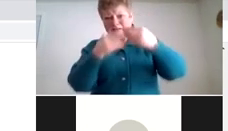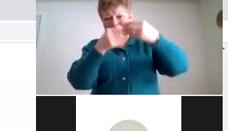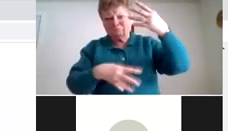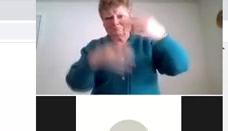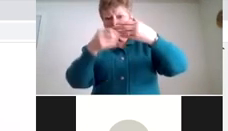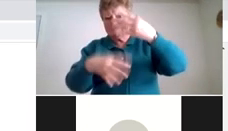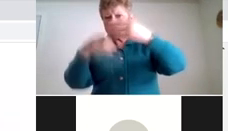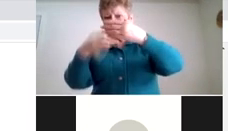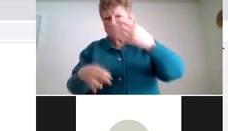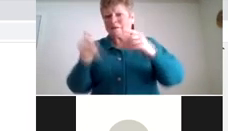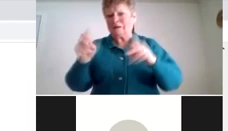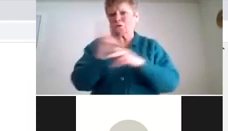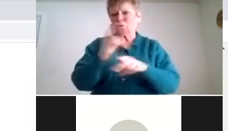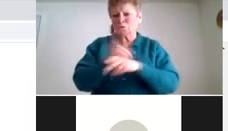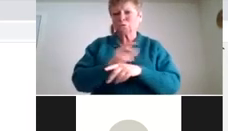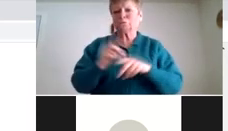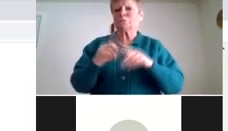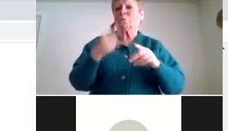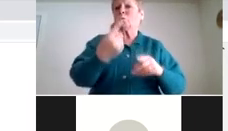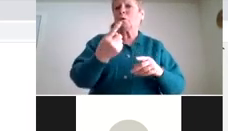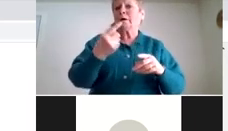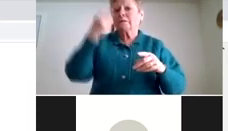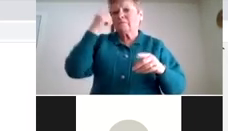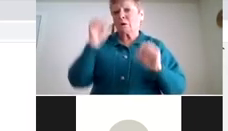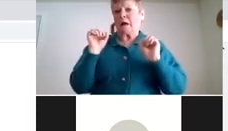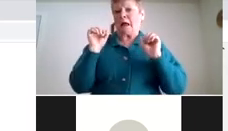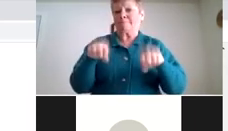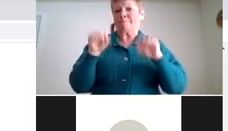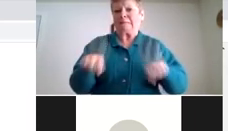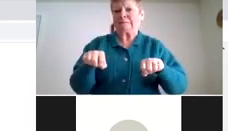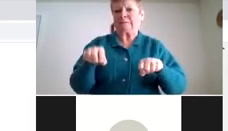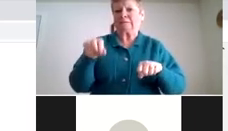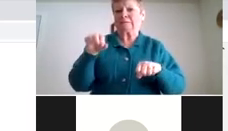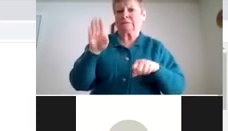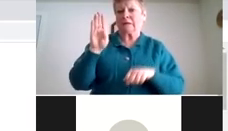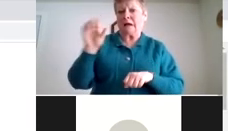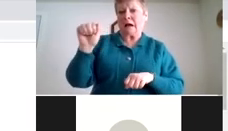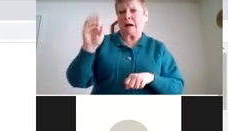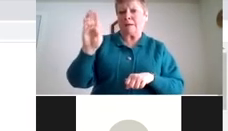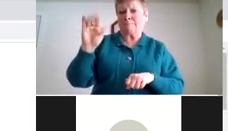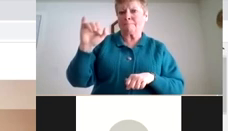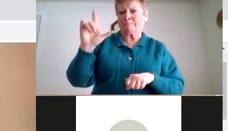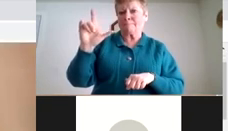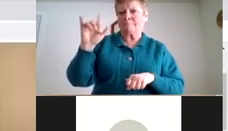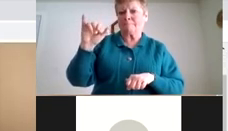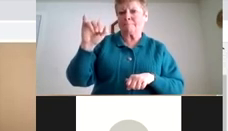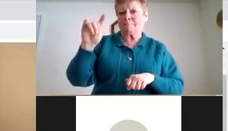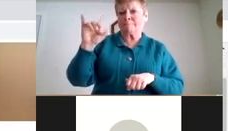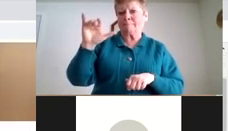can access. One of them, however, is the toolkit for abilities in motion. And we'll just download that now.